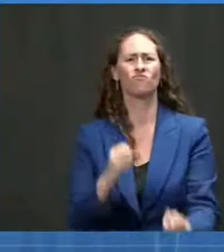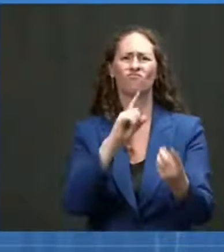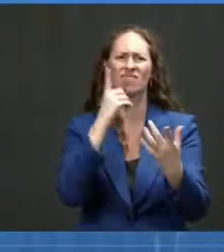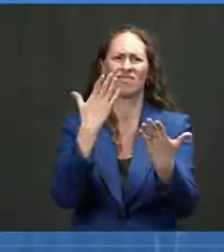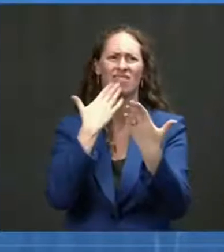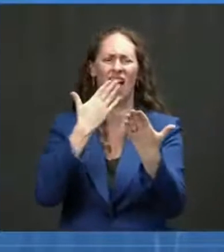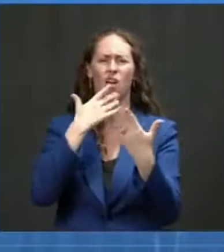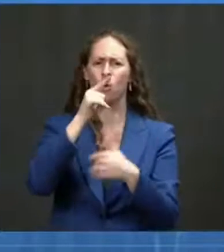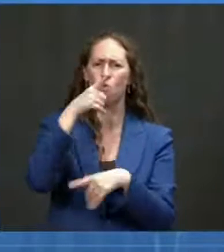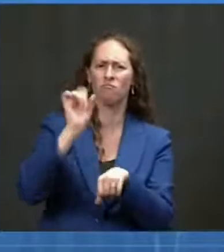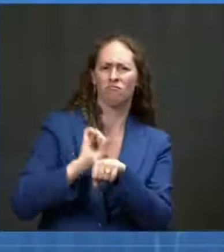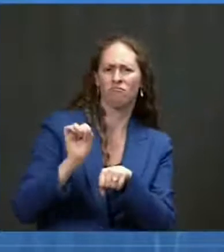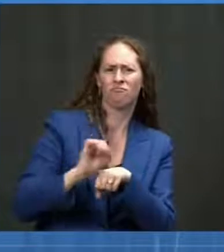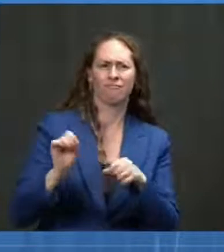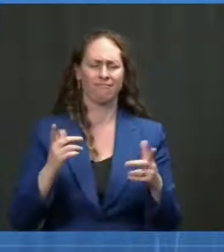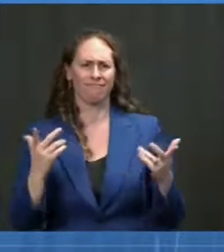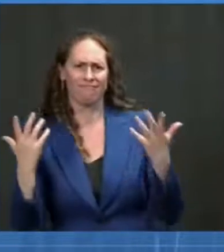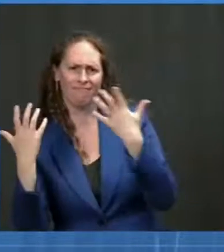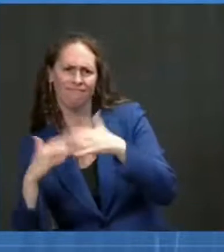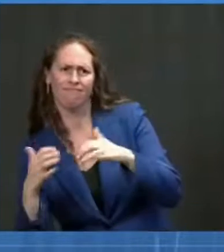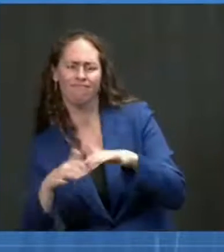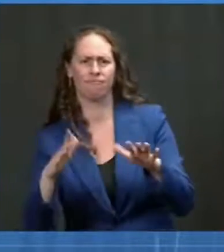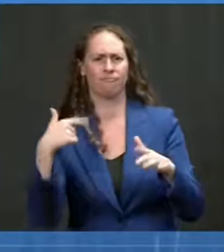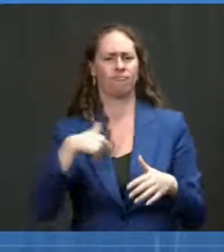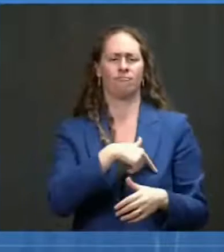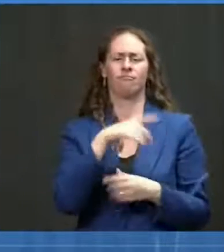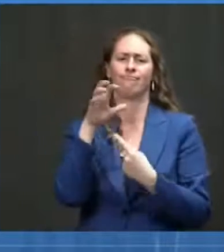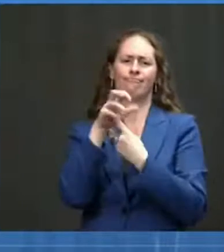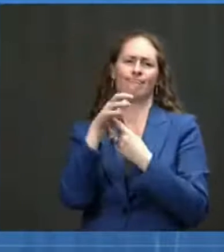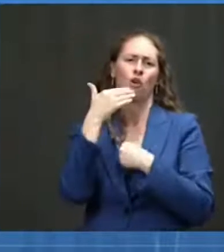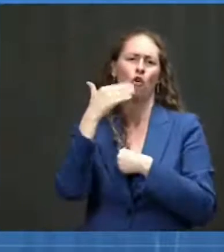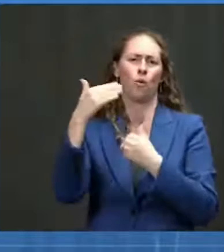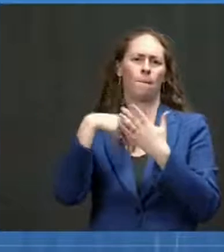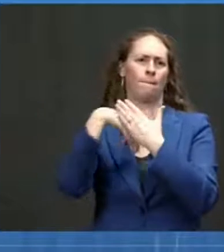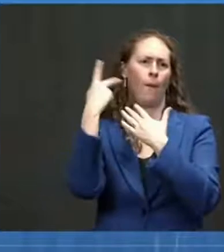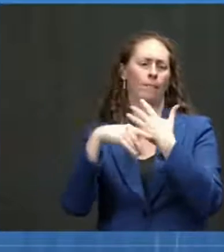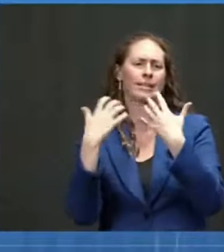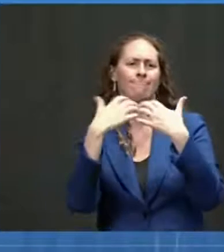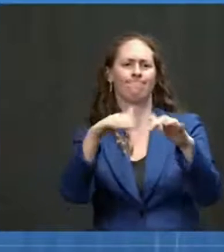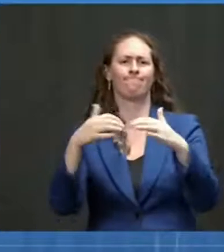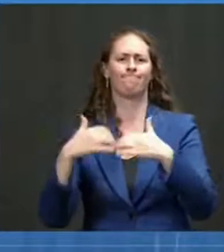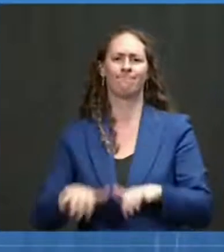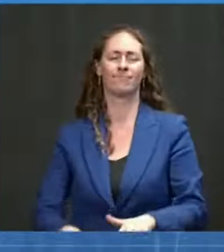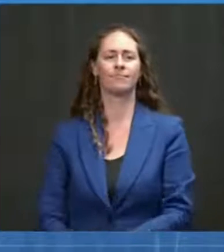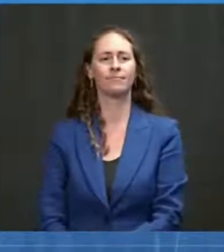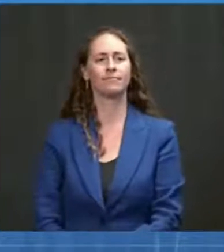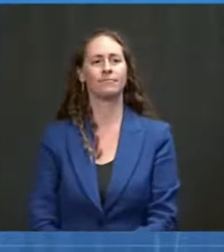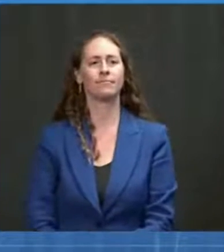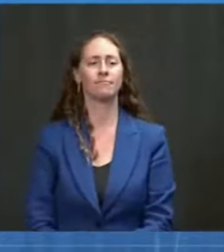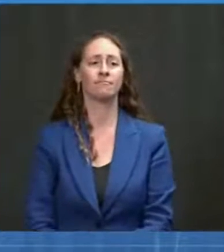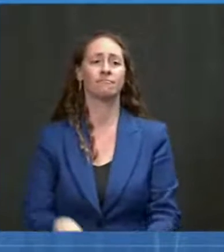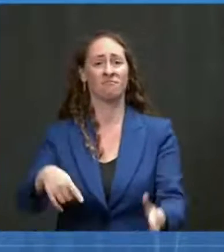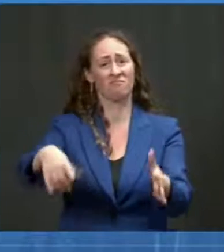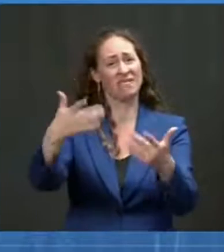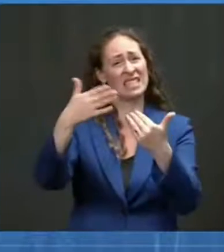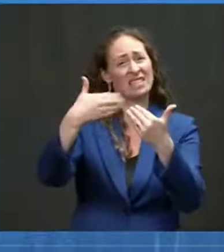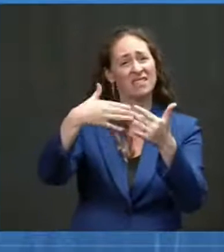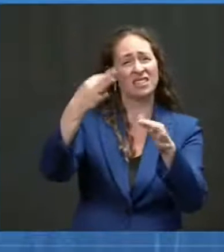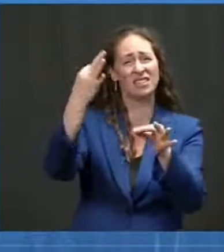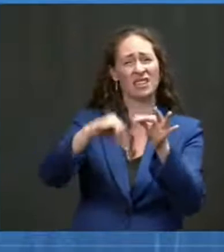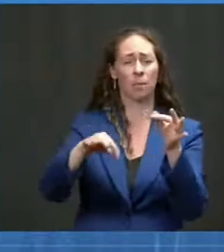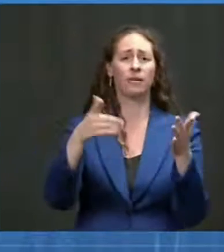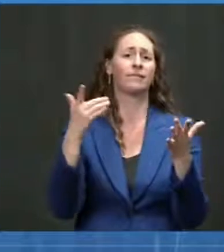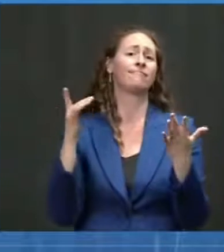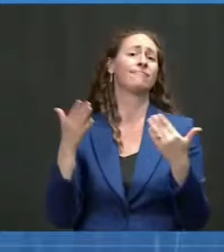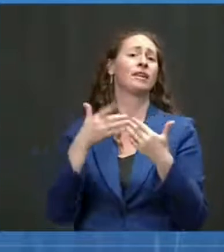establish our vaccination program, it will be just as easy and convenient to get a booster shot as it is to